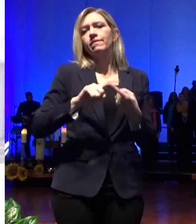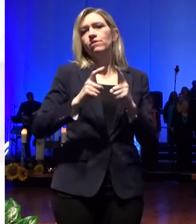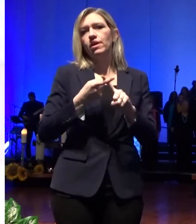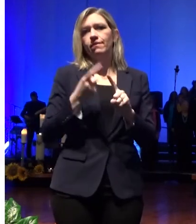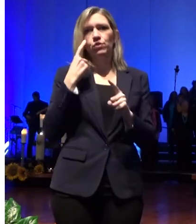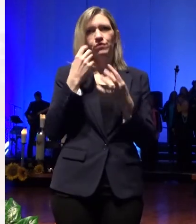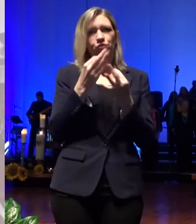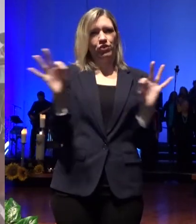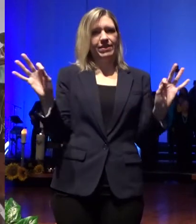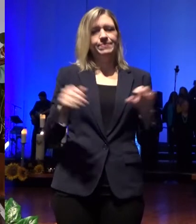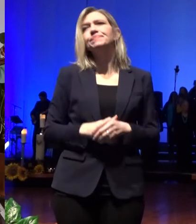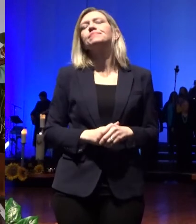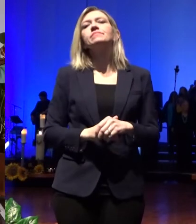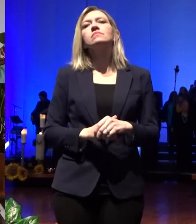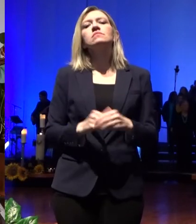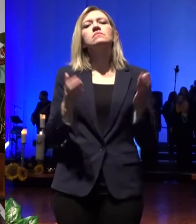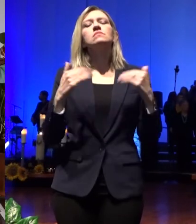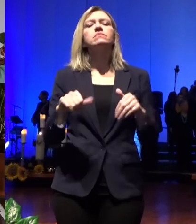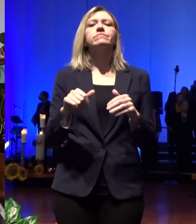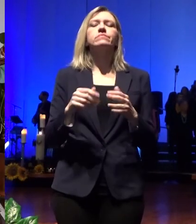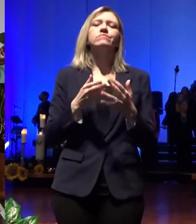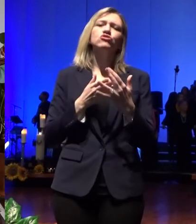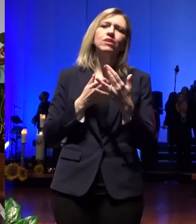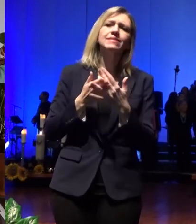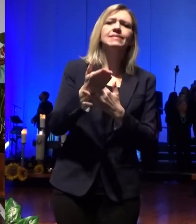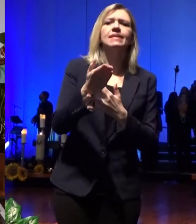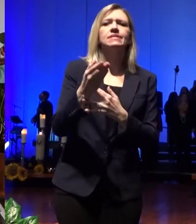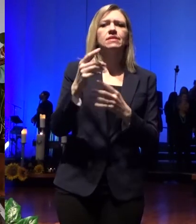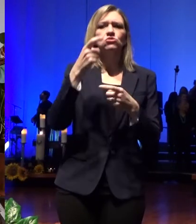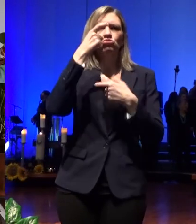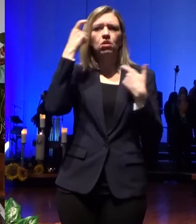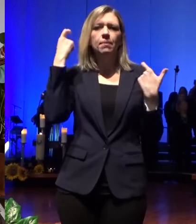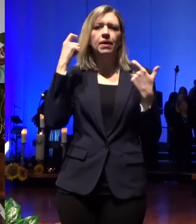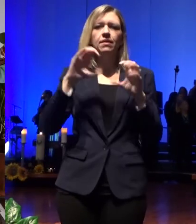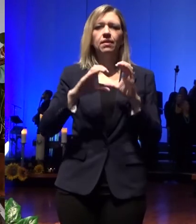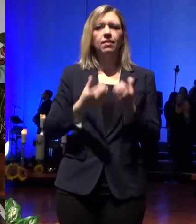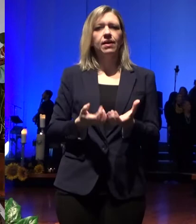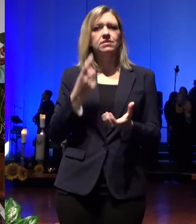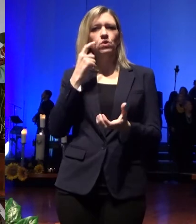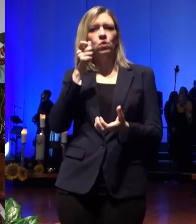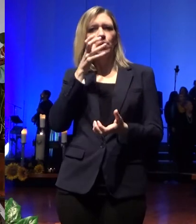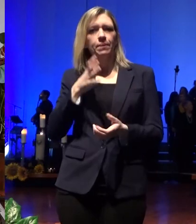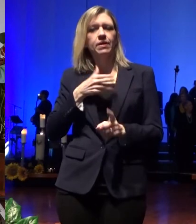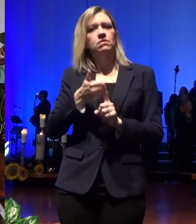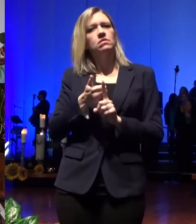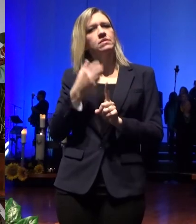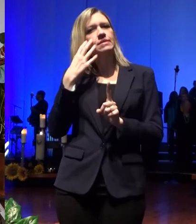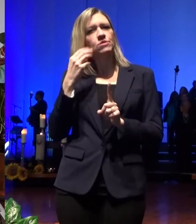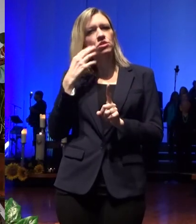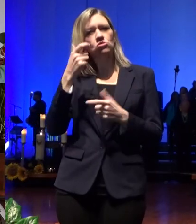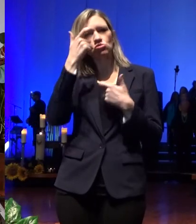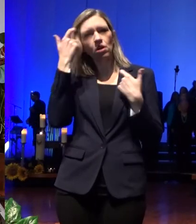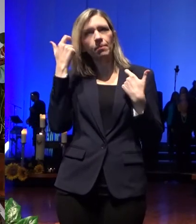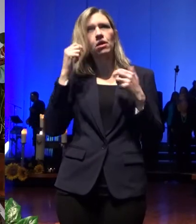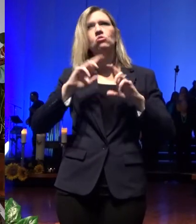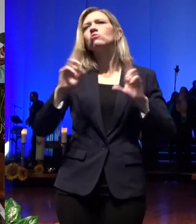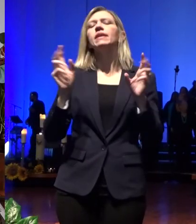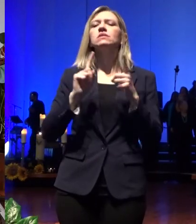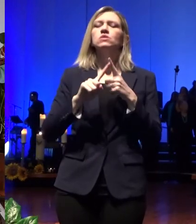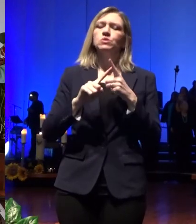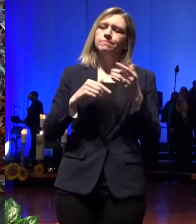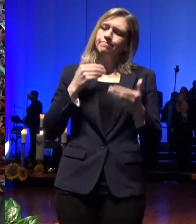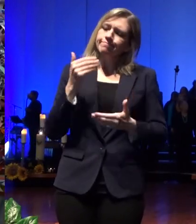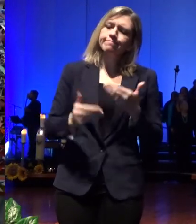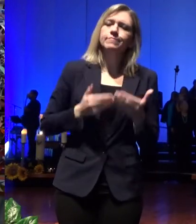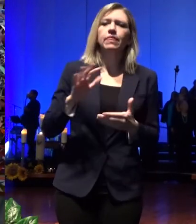free. Transcending Trauma is a class for women who have experienced trauma and are ready to take their next step along their healing